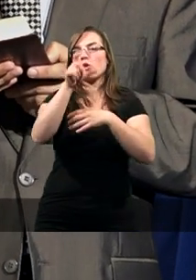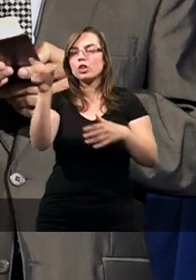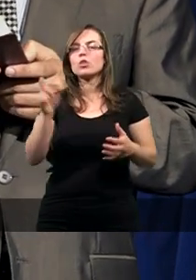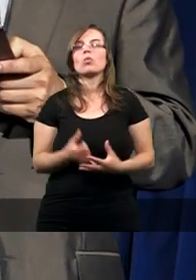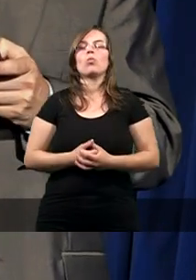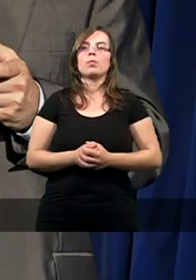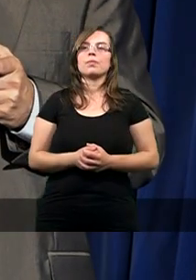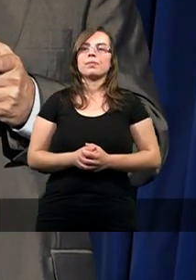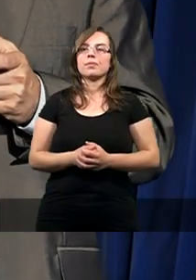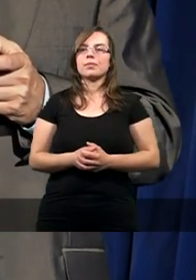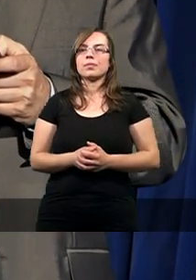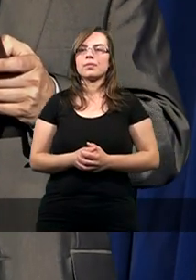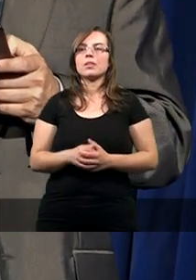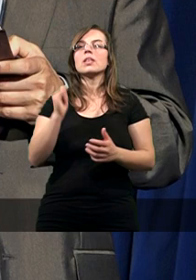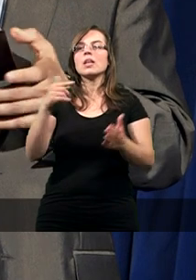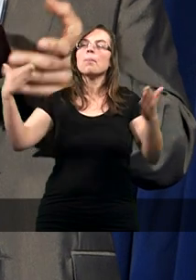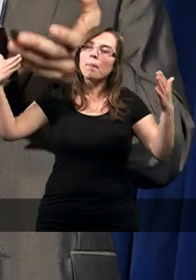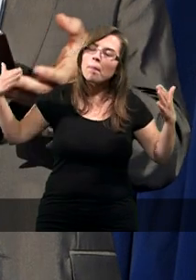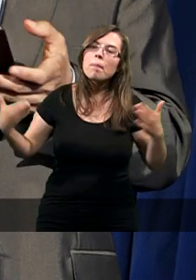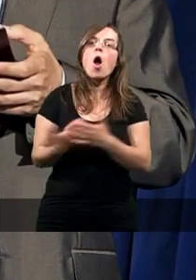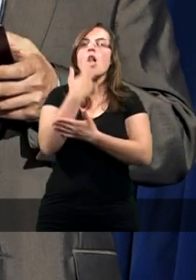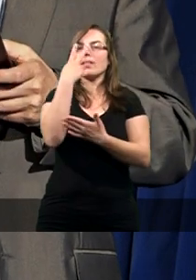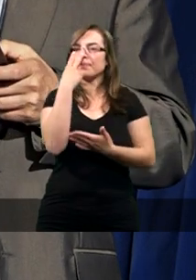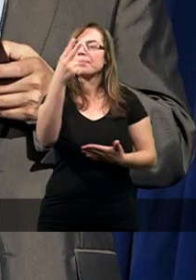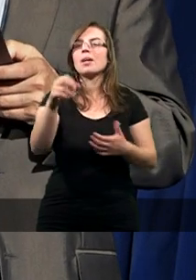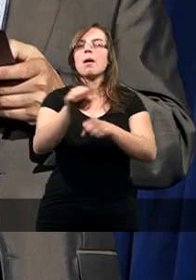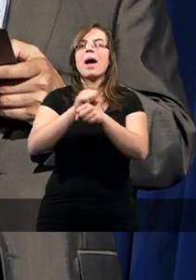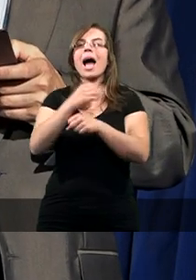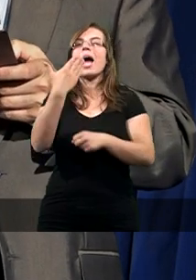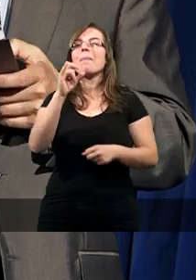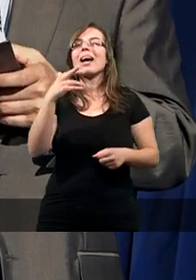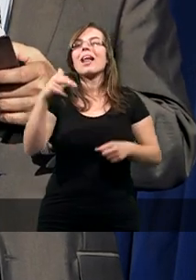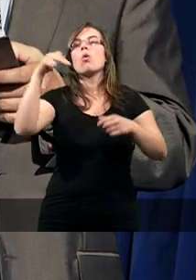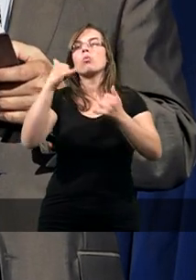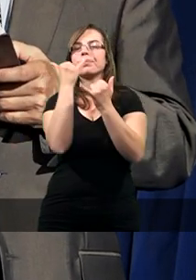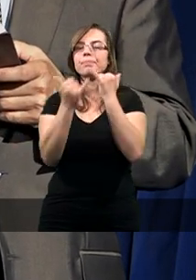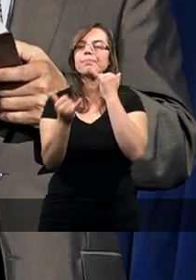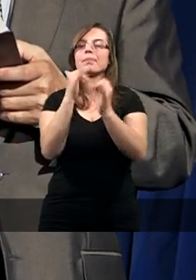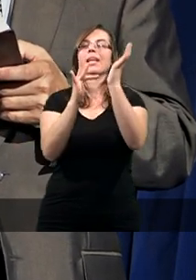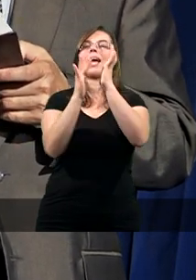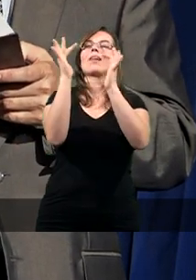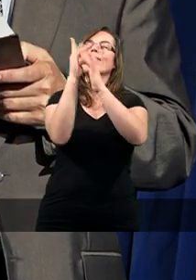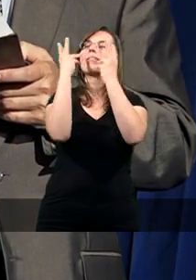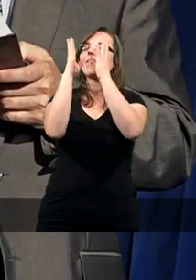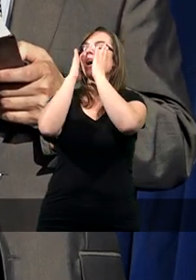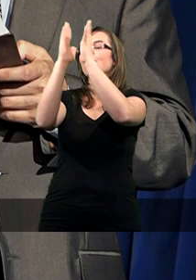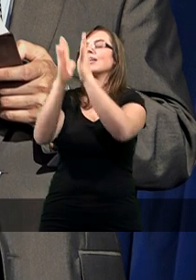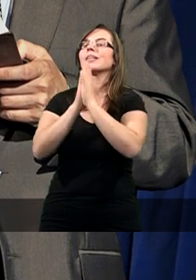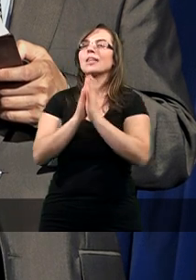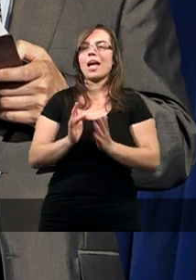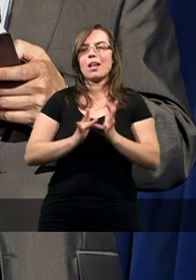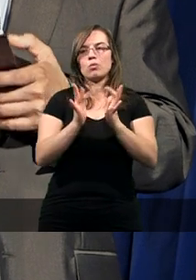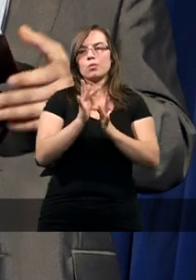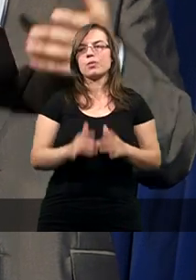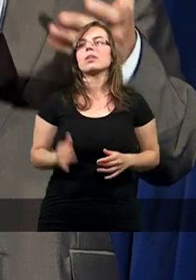we find Mary Magdalene at the feet of Jesus. I ponownie znajdujemy Marię Magdalenę u stóp Jezusa. Remaining faithful to